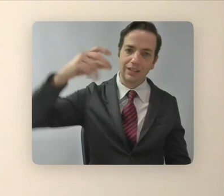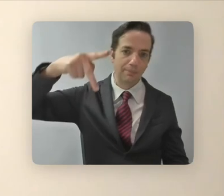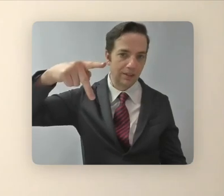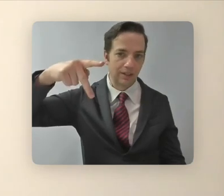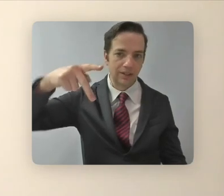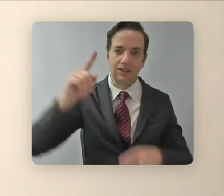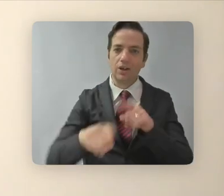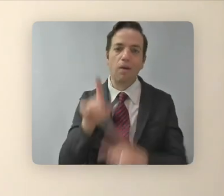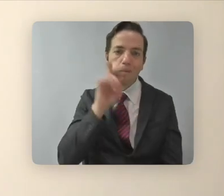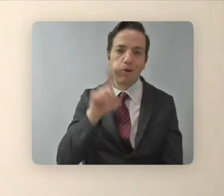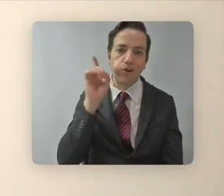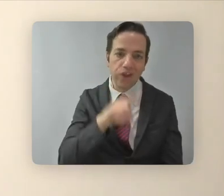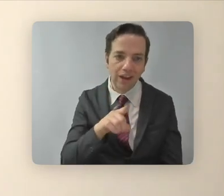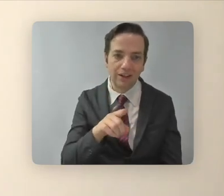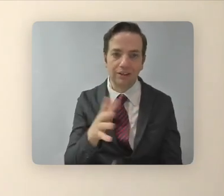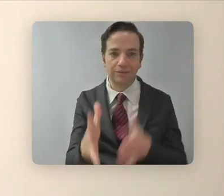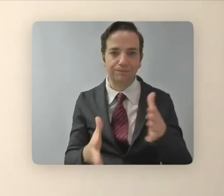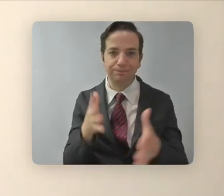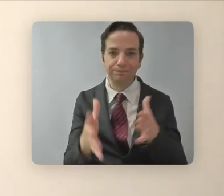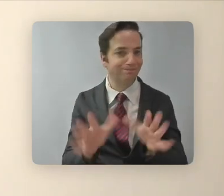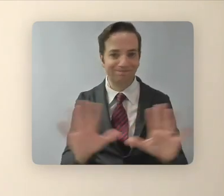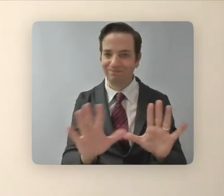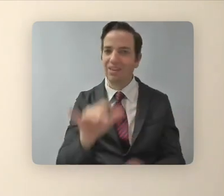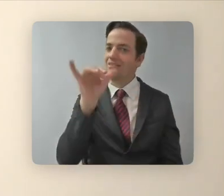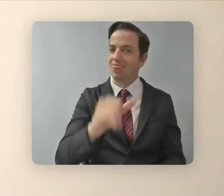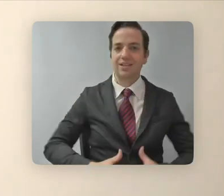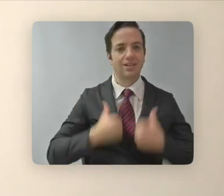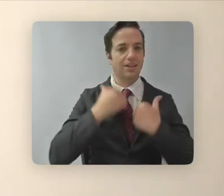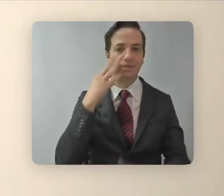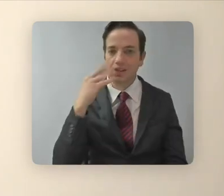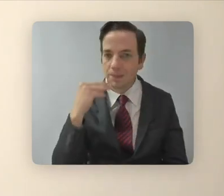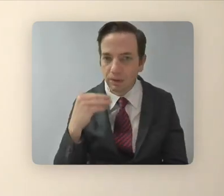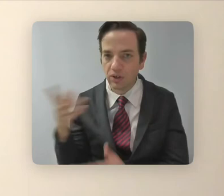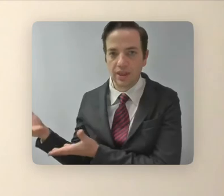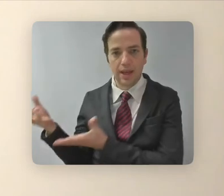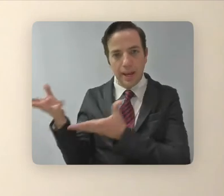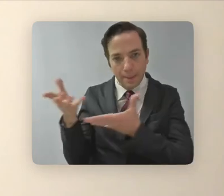be faked, right? It's a lived experience that they're going to bring